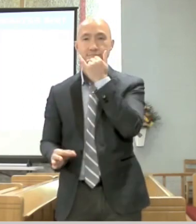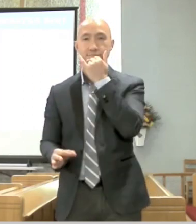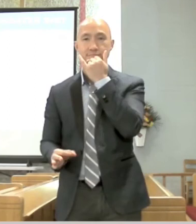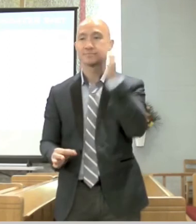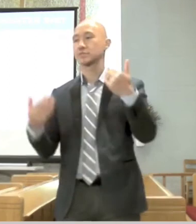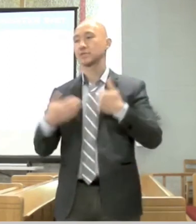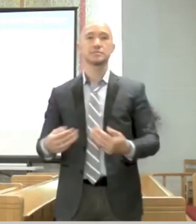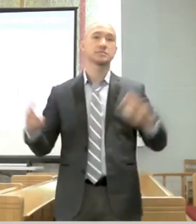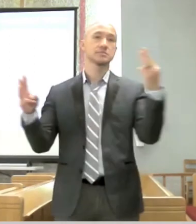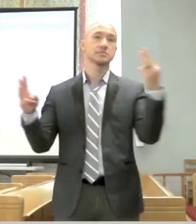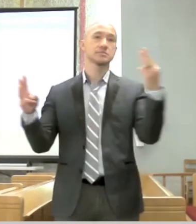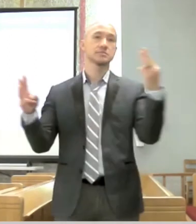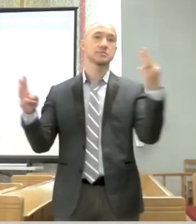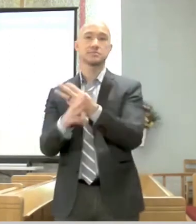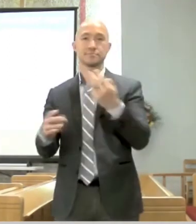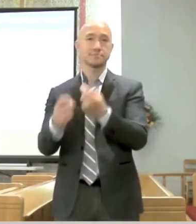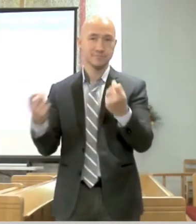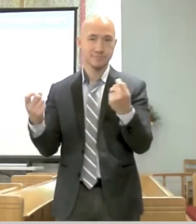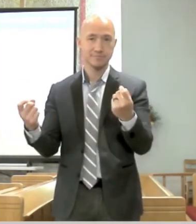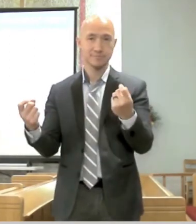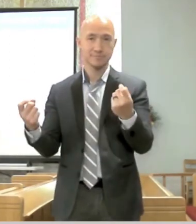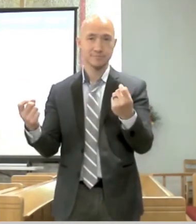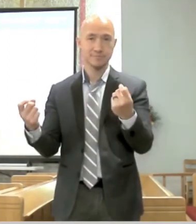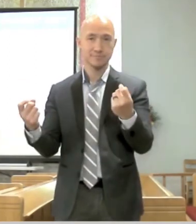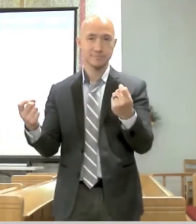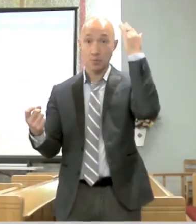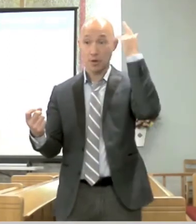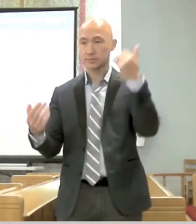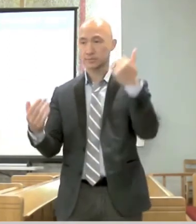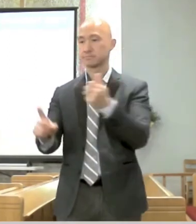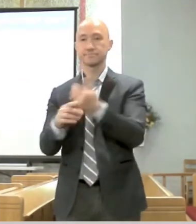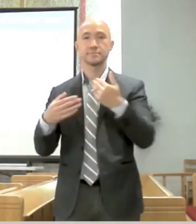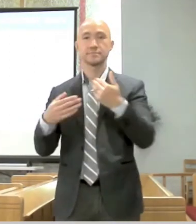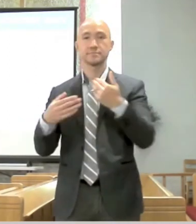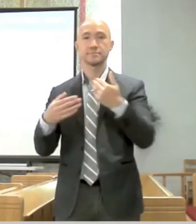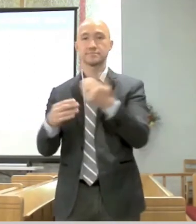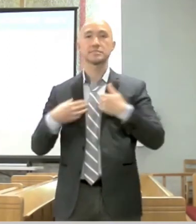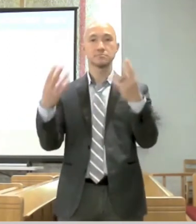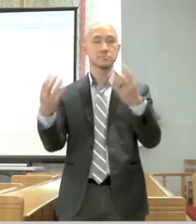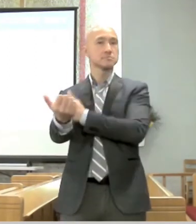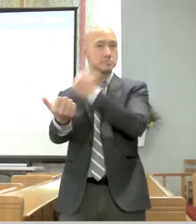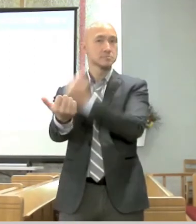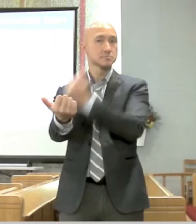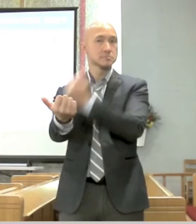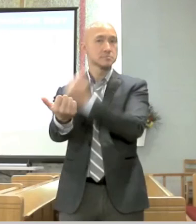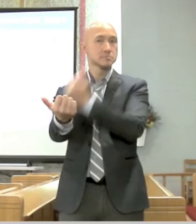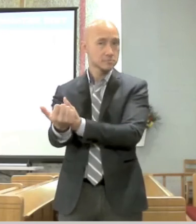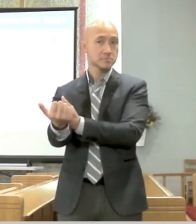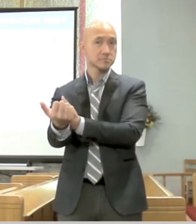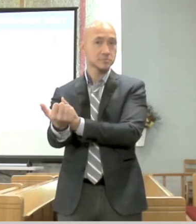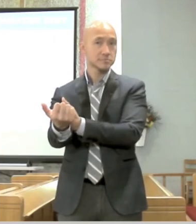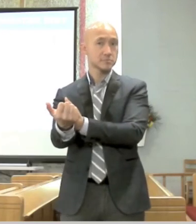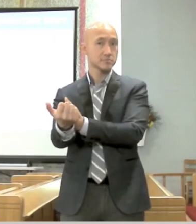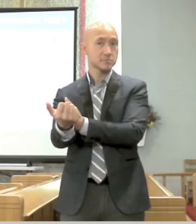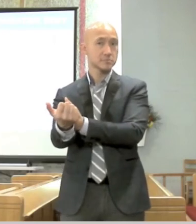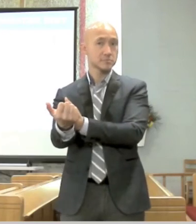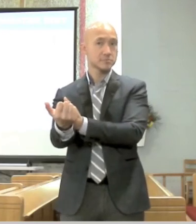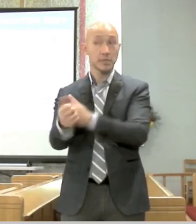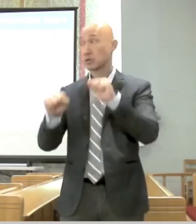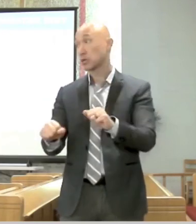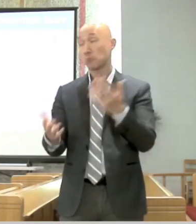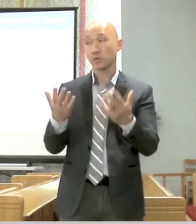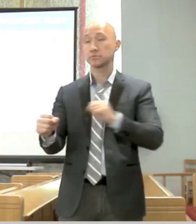have power. You may have leverage. God extended these things to you because you make big decisions in your household, in